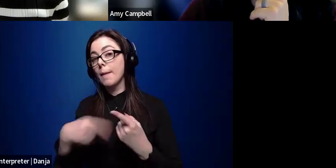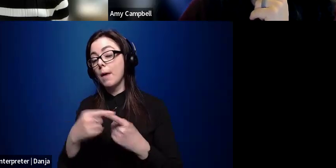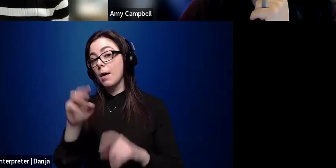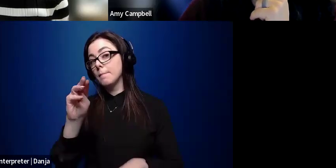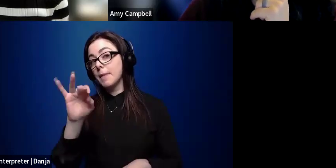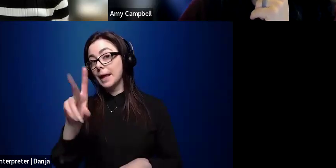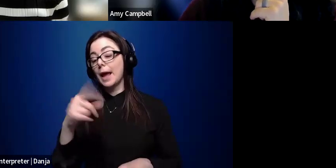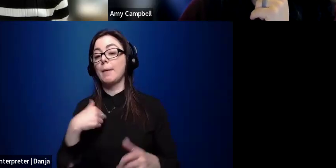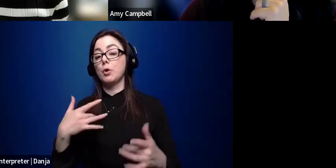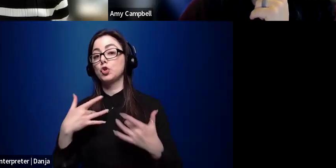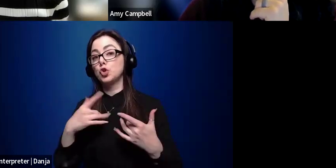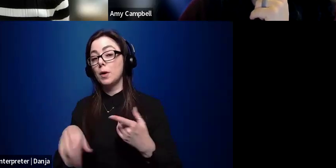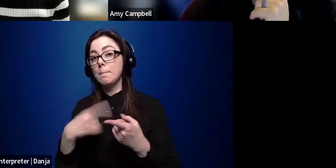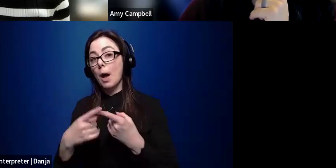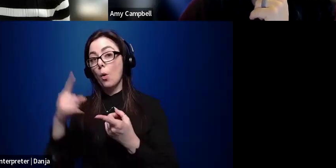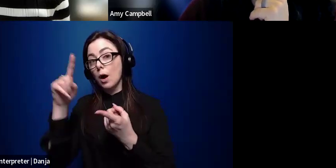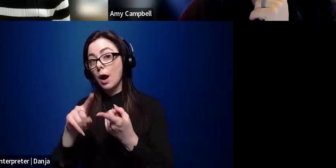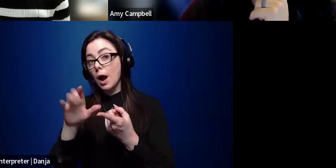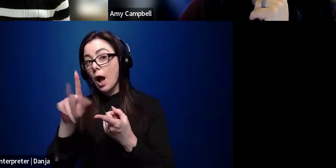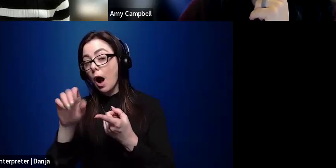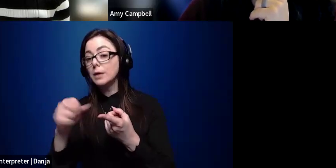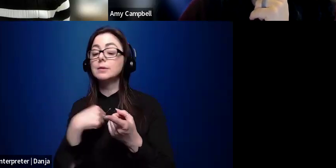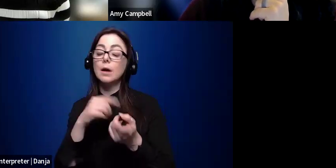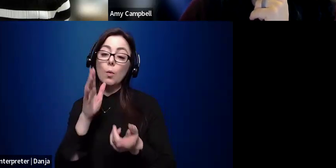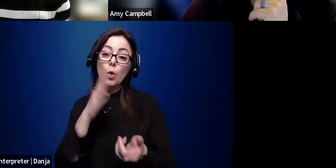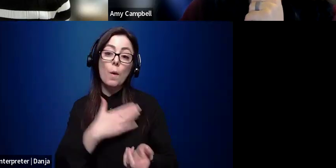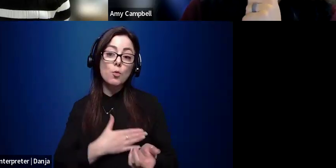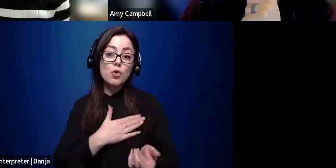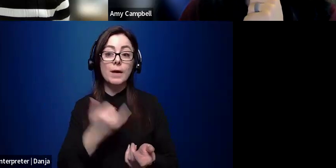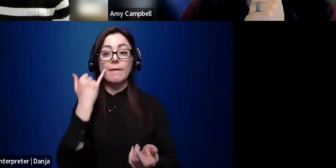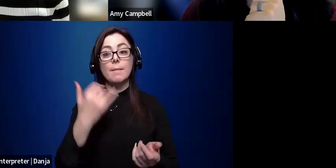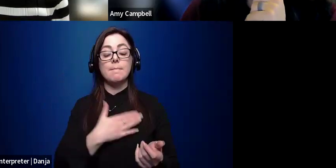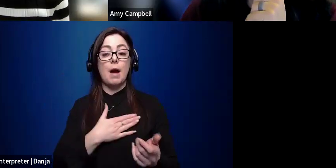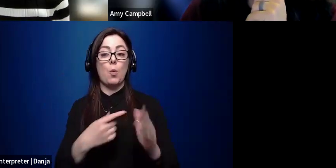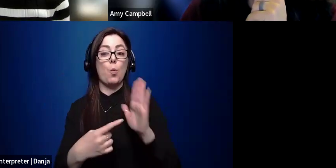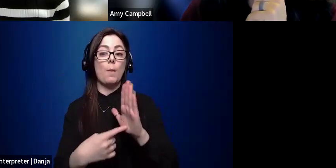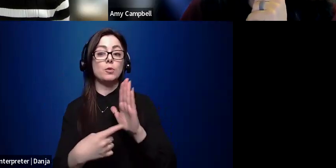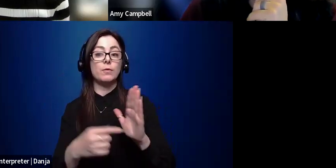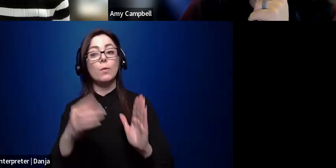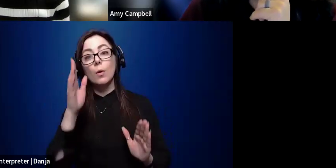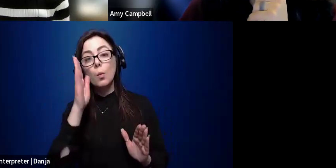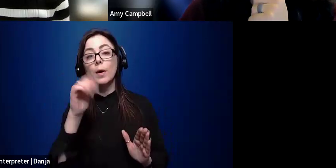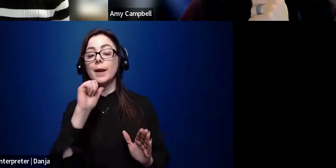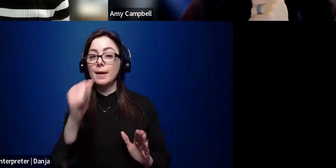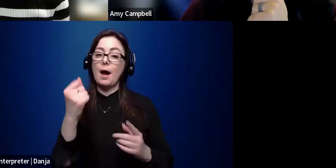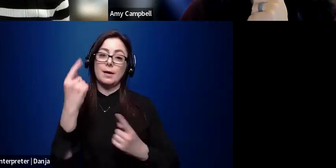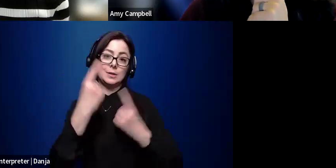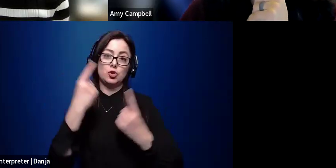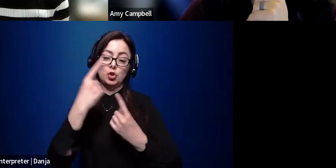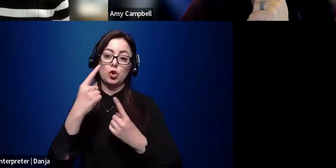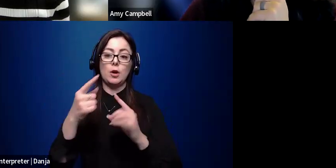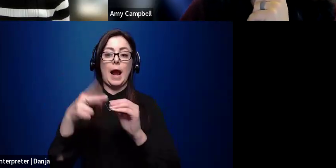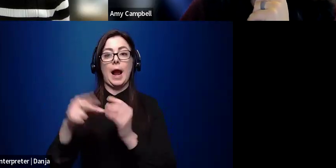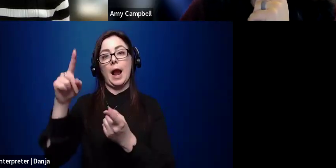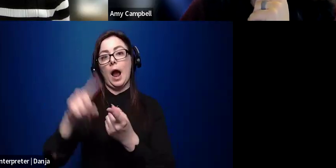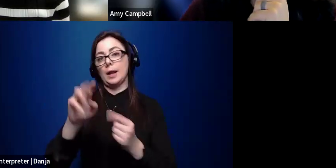would really appreciate if my representative would not consider cutting Medicaid and